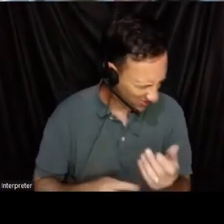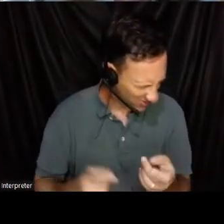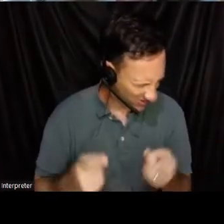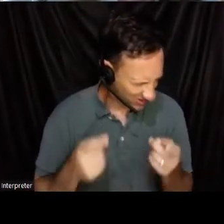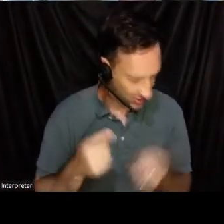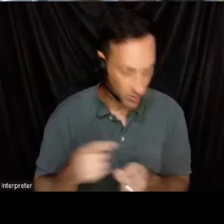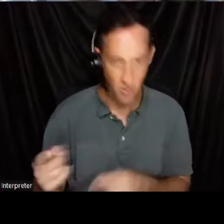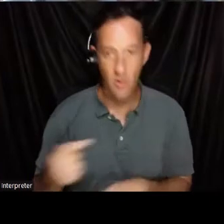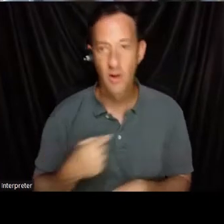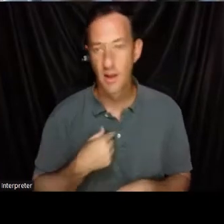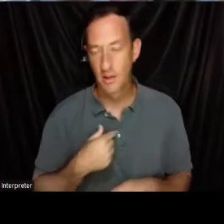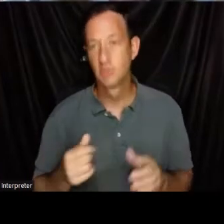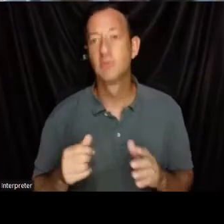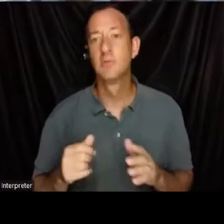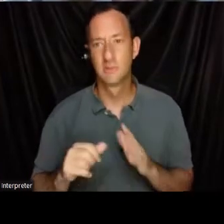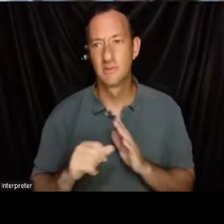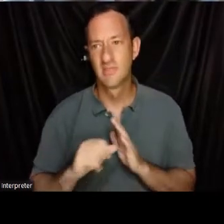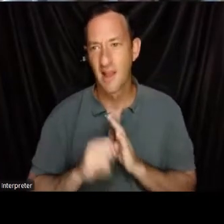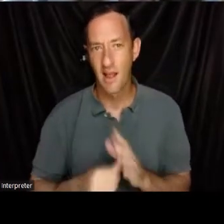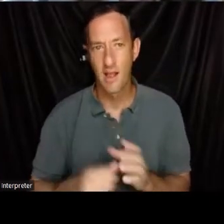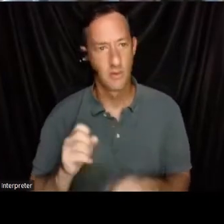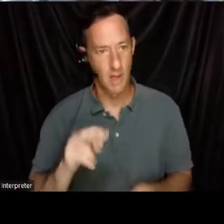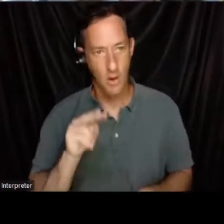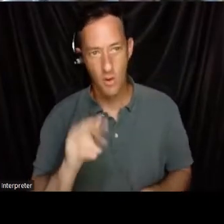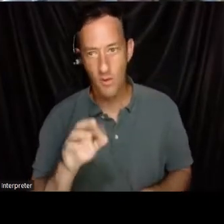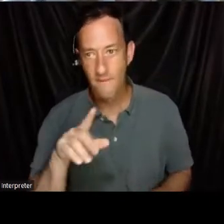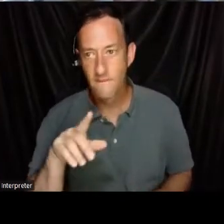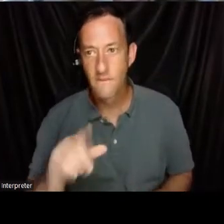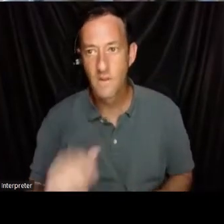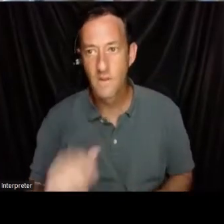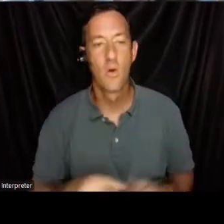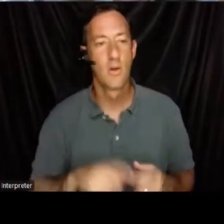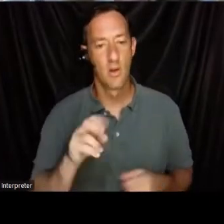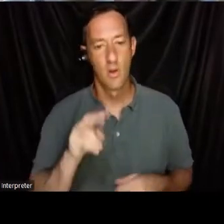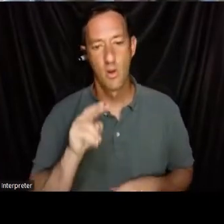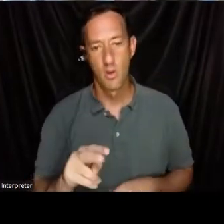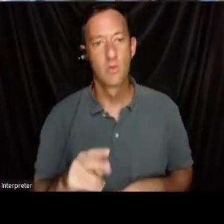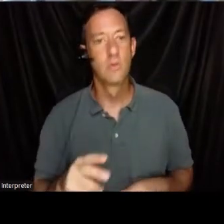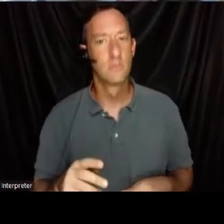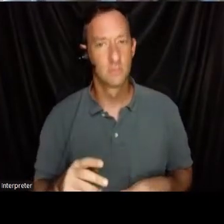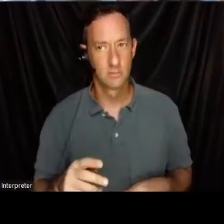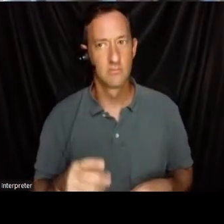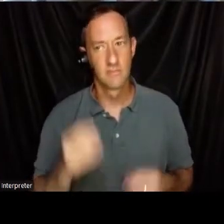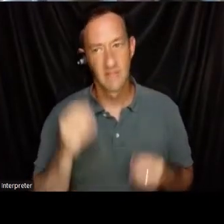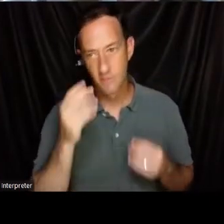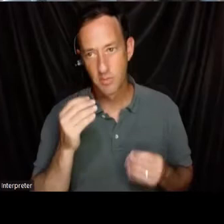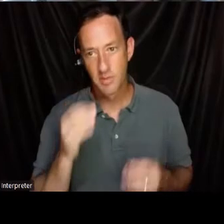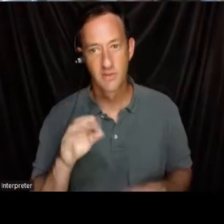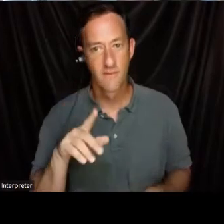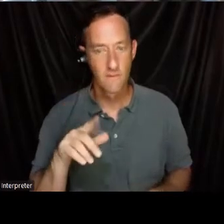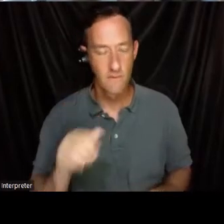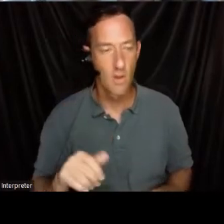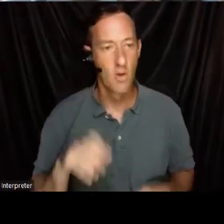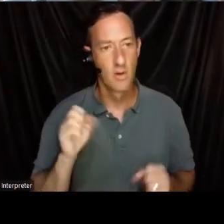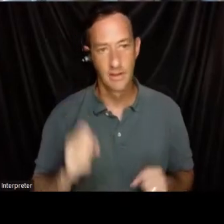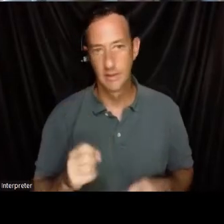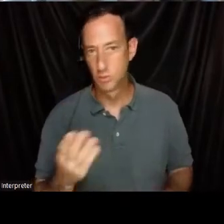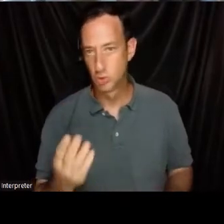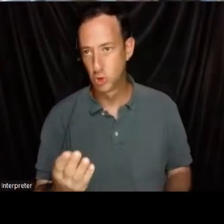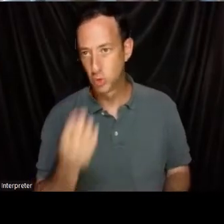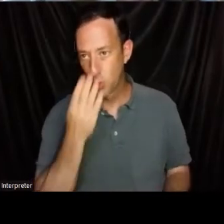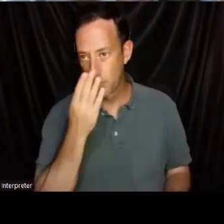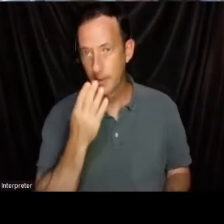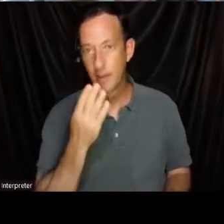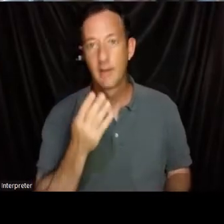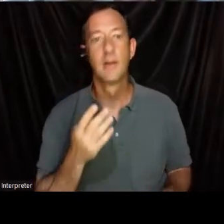here, like you can look at Florida and look at demographic characteristics for Florida. You can zoom in and